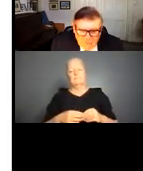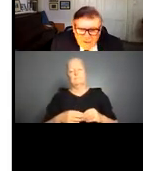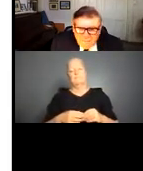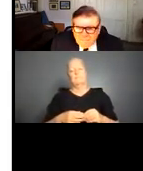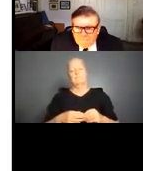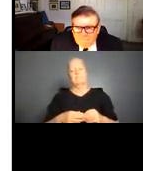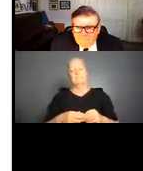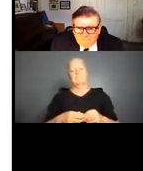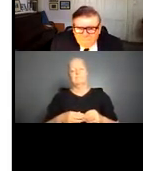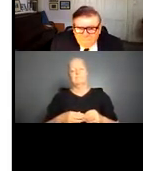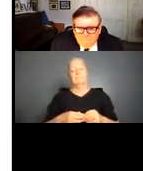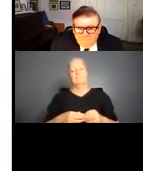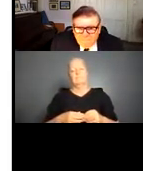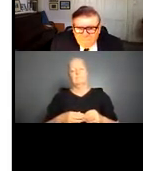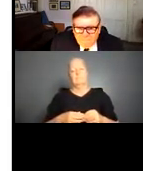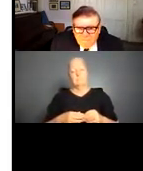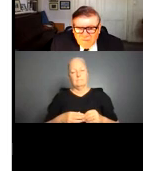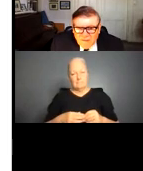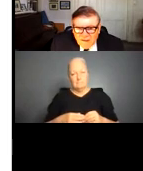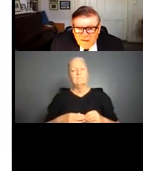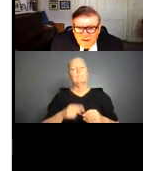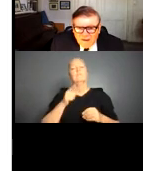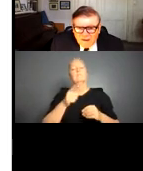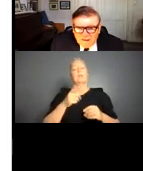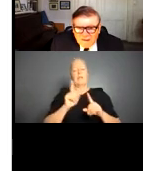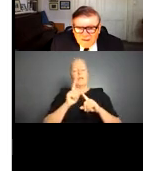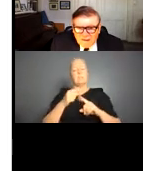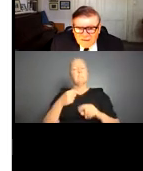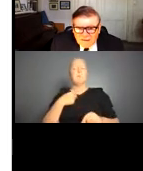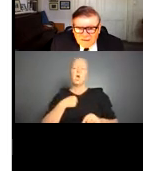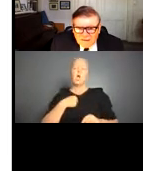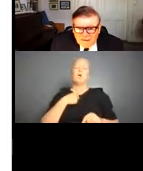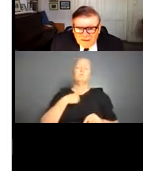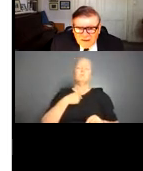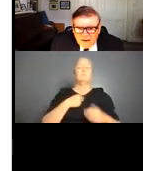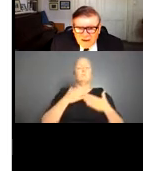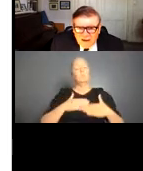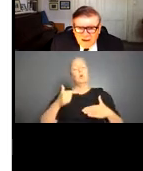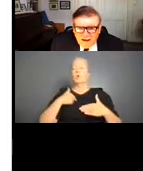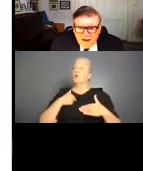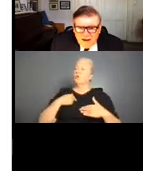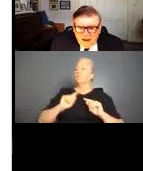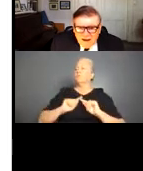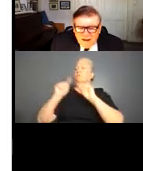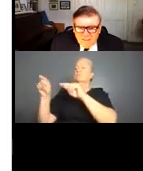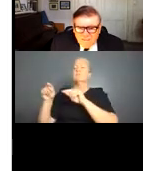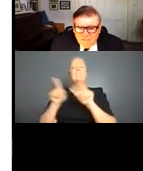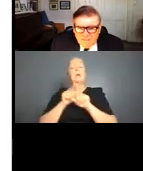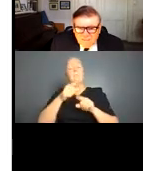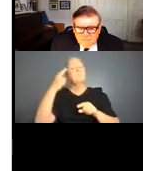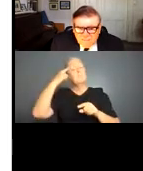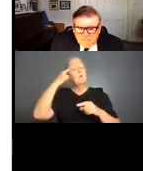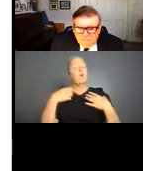like involuntary admission, So for example, in Africa, it is very common when you have a mental health condition and you're